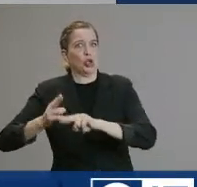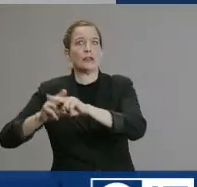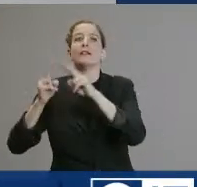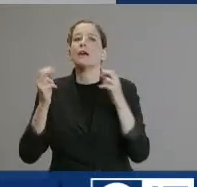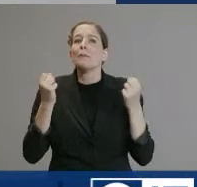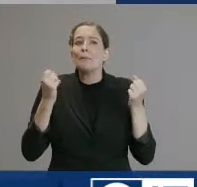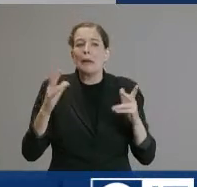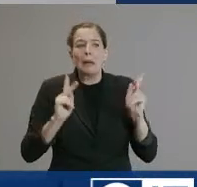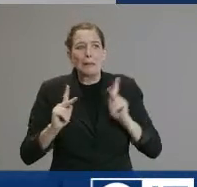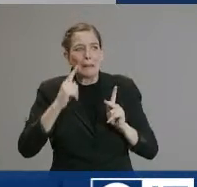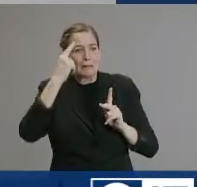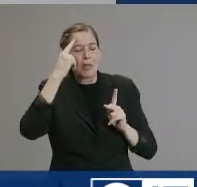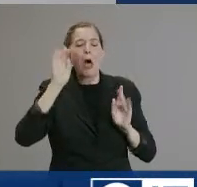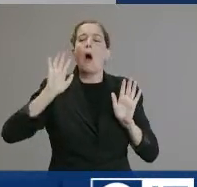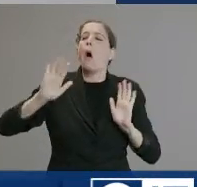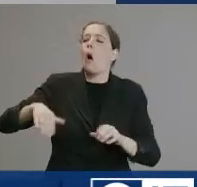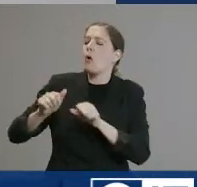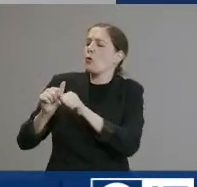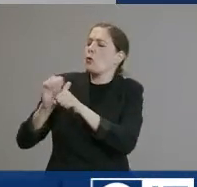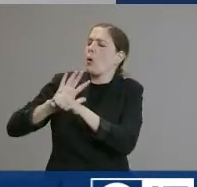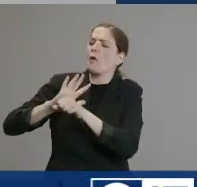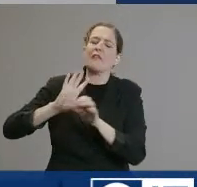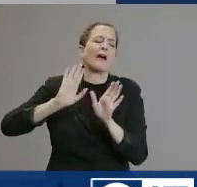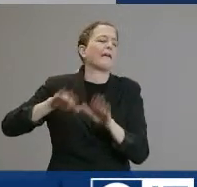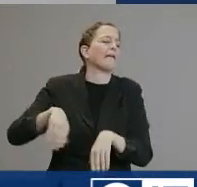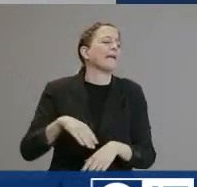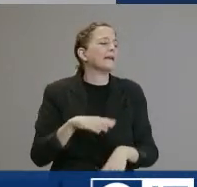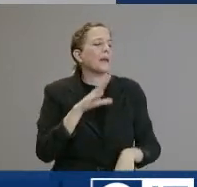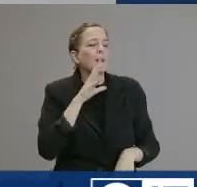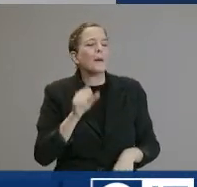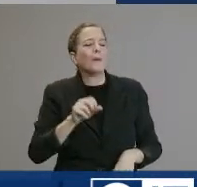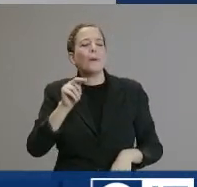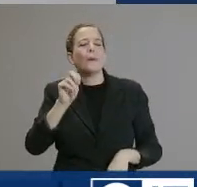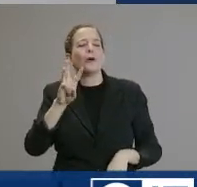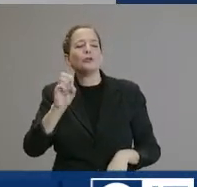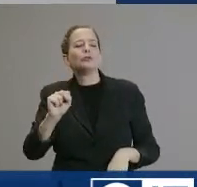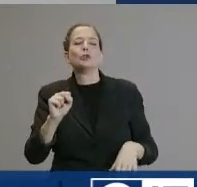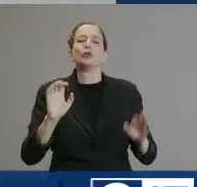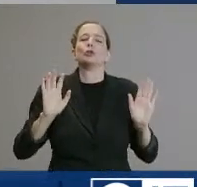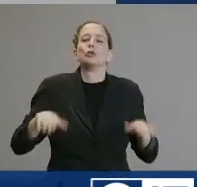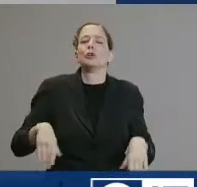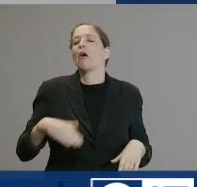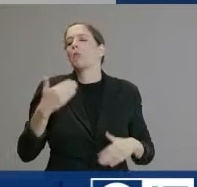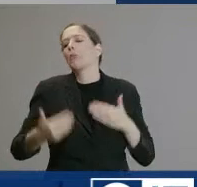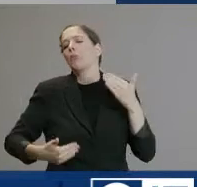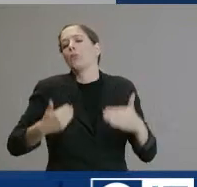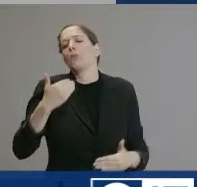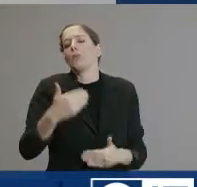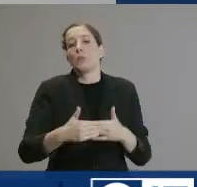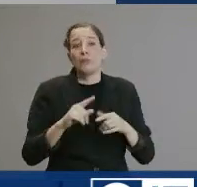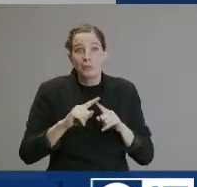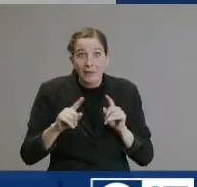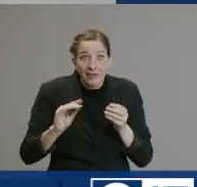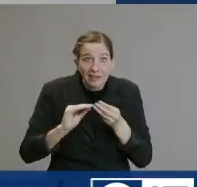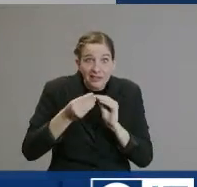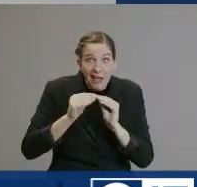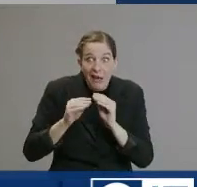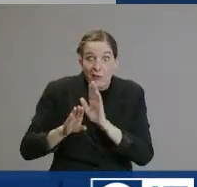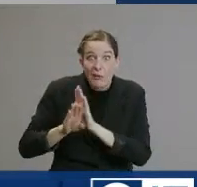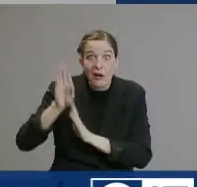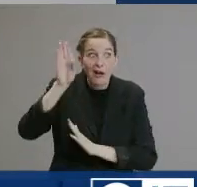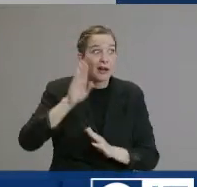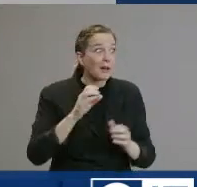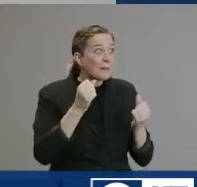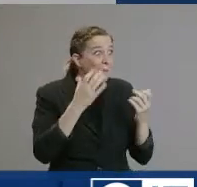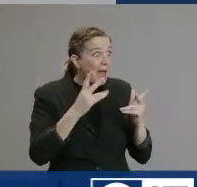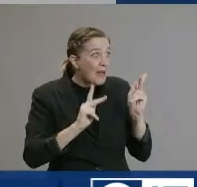but the numbers keep going up? I mean, what's your message to Arizonans who may think, you know, this isn't that big a deal, I don't maybe need to social distance,